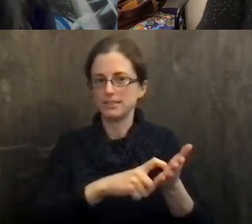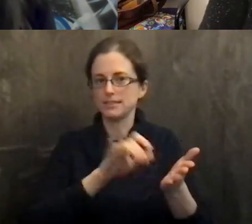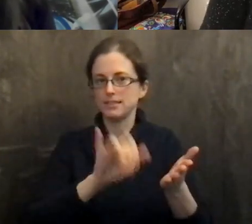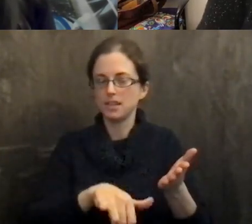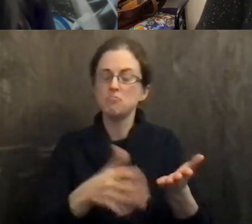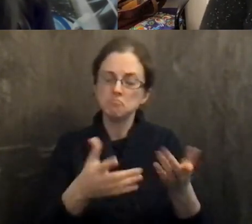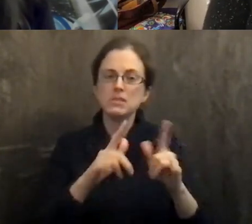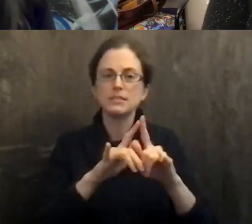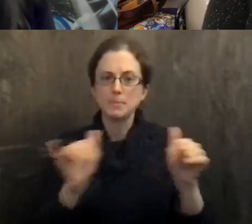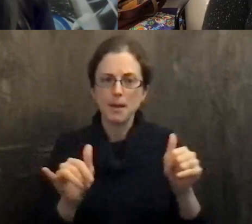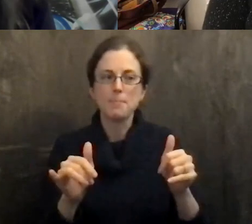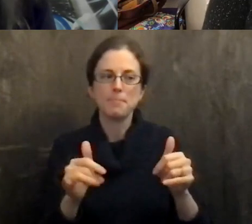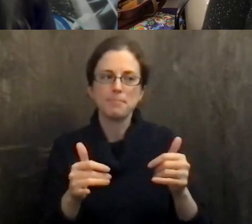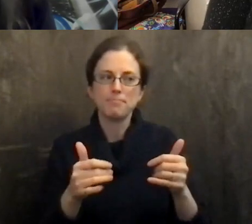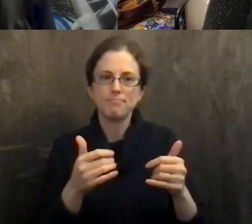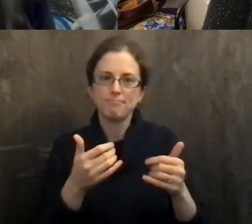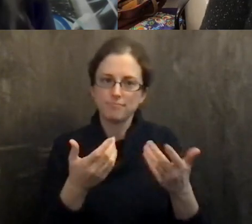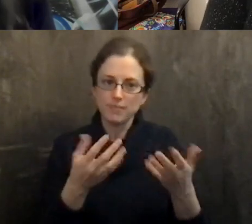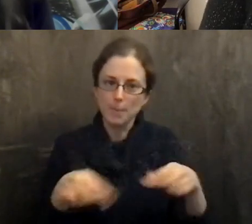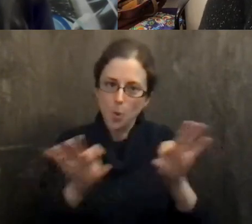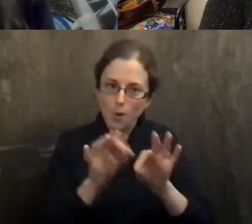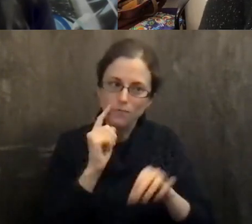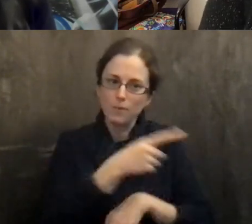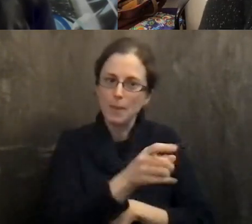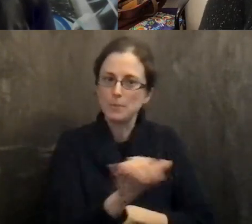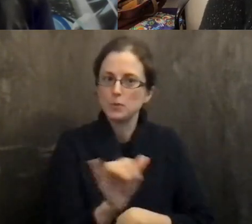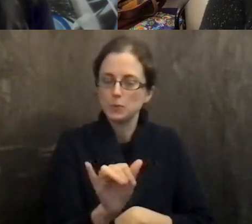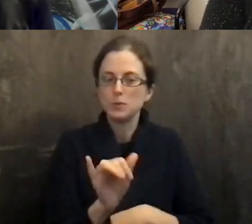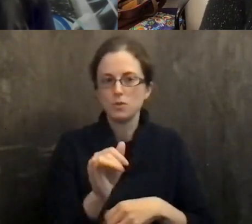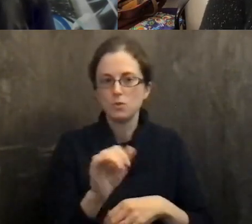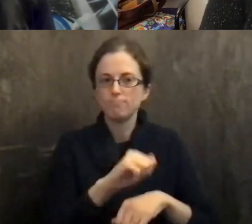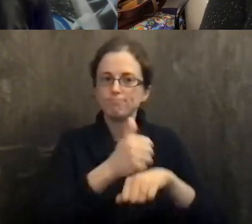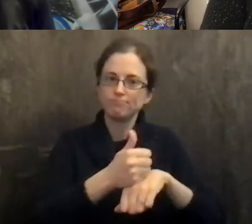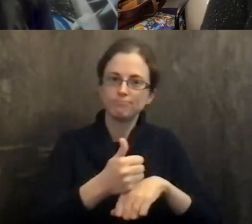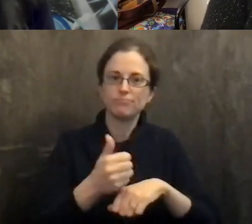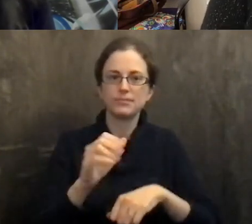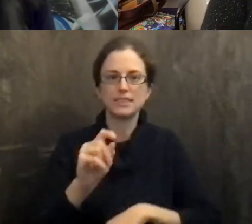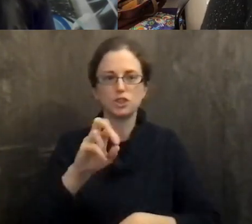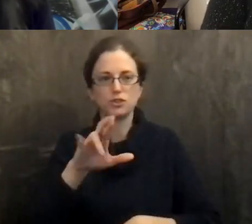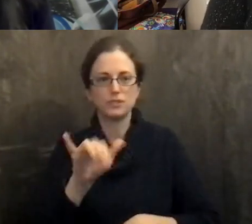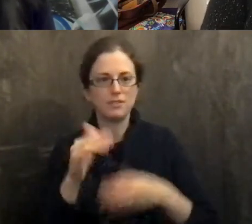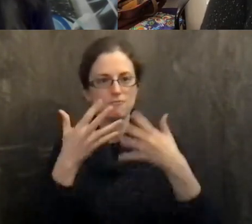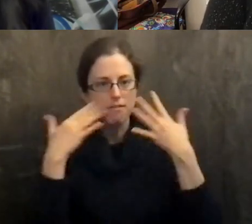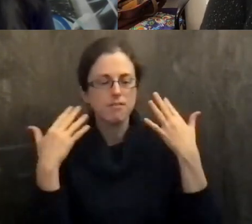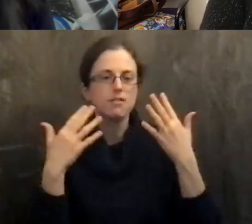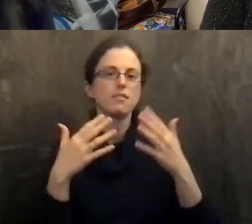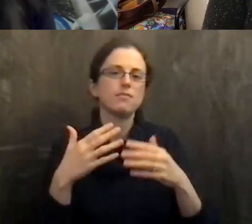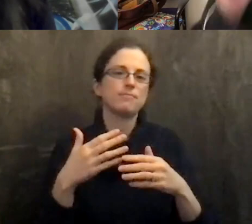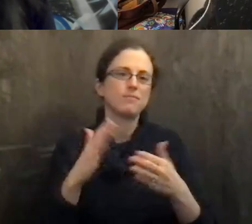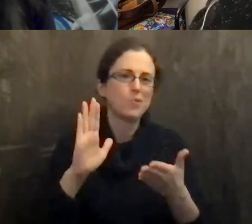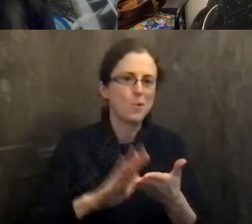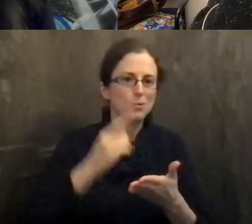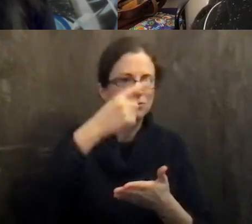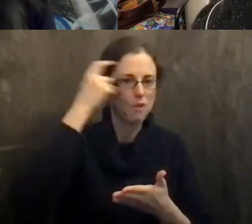and low impact opportunities, but also just recognizing the huge overhaul that is trying to vaccinate the millions of children in